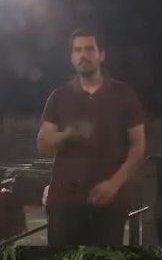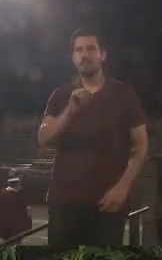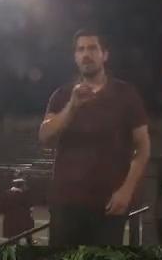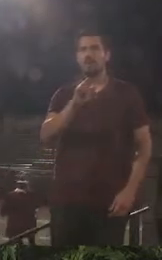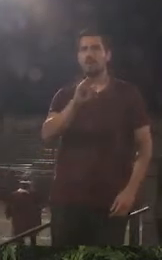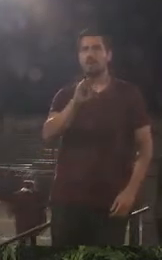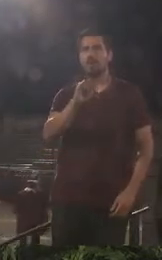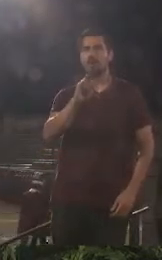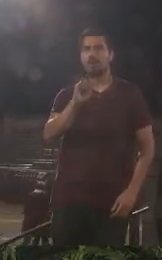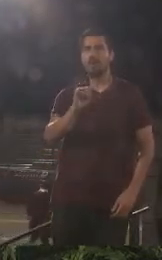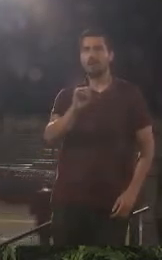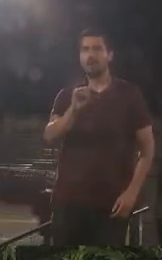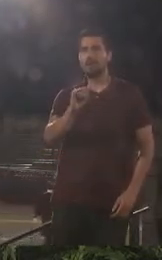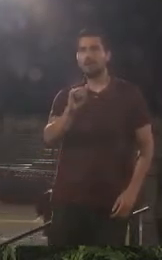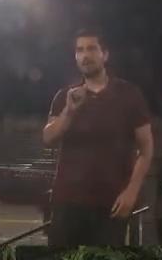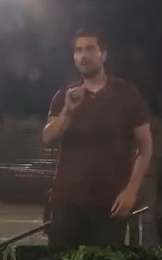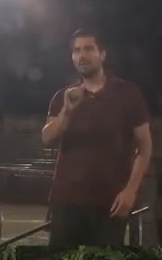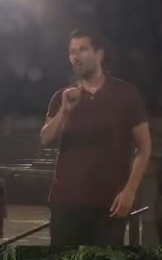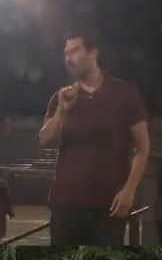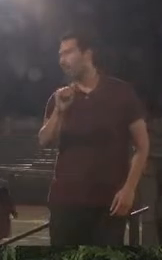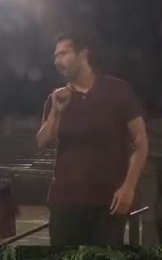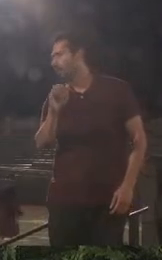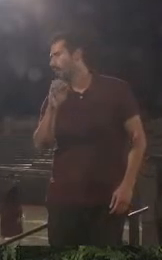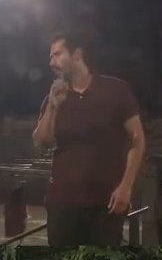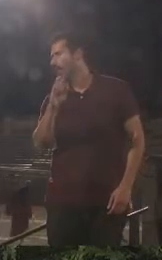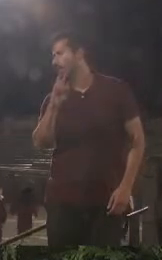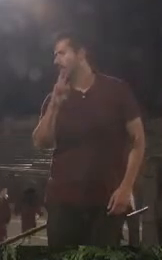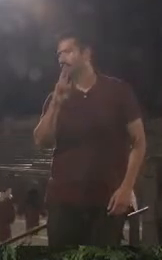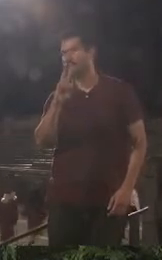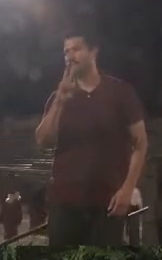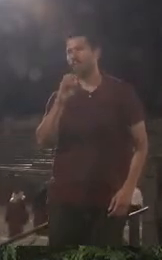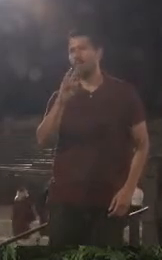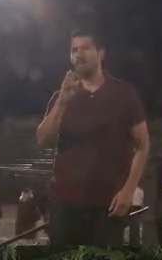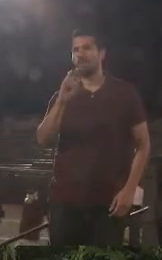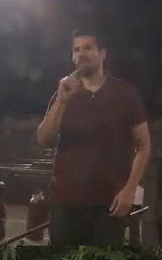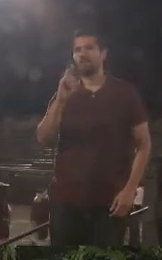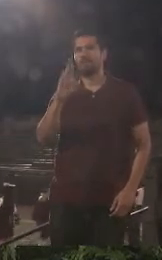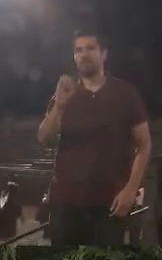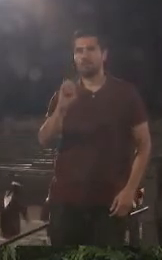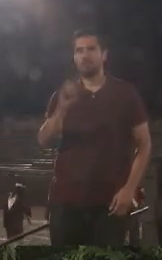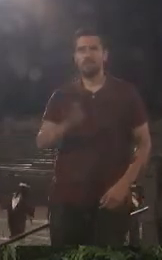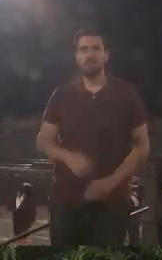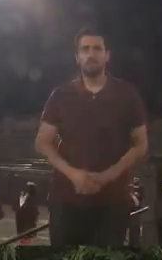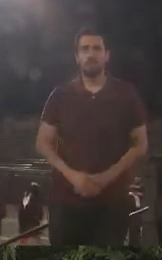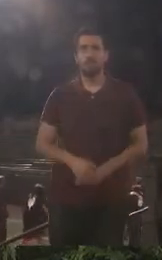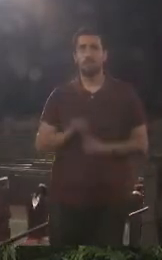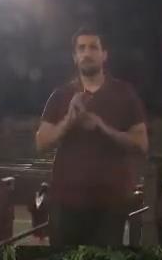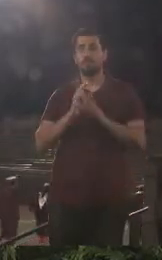Armani Desine Overton enlisted in the United States Army.